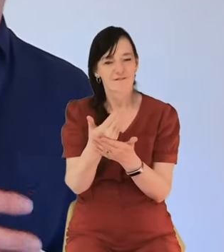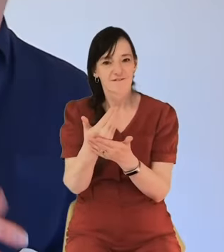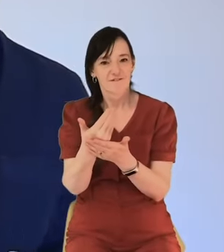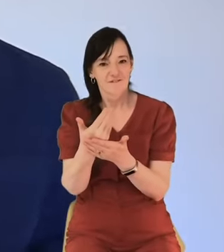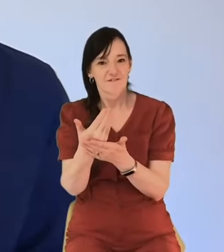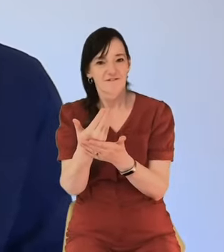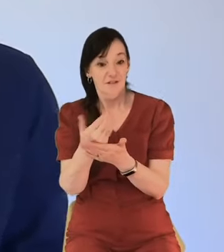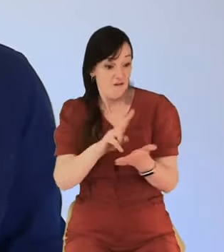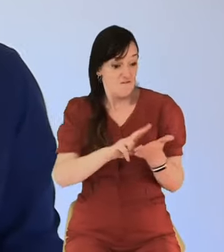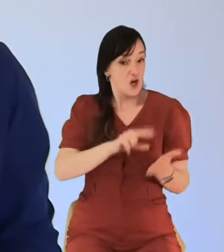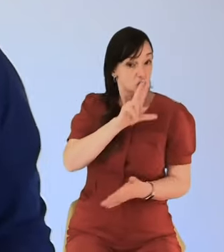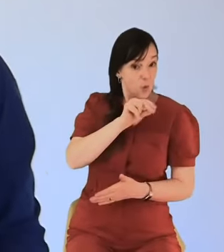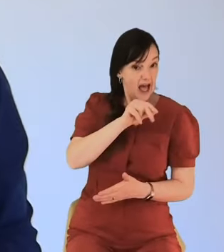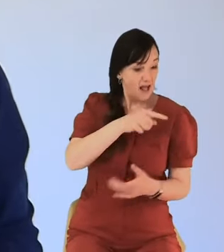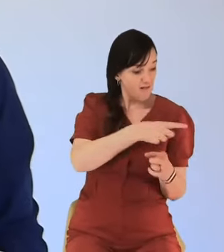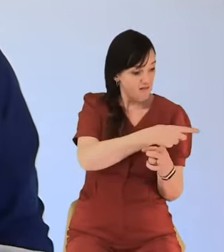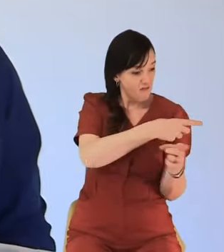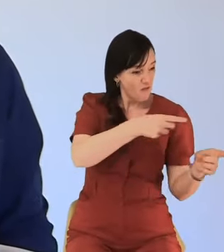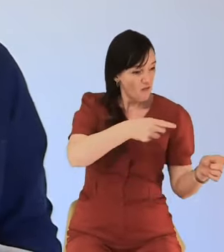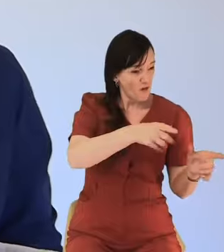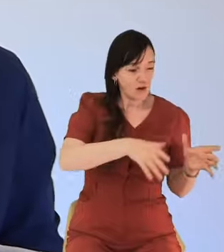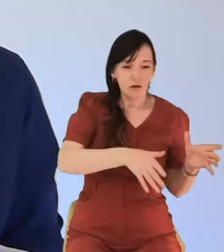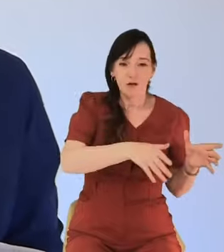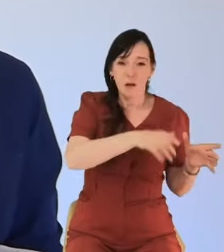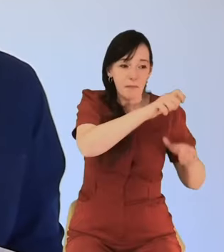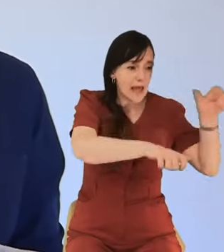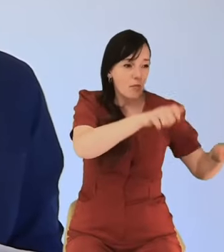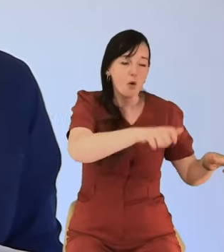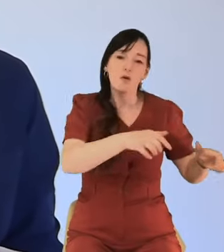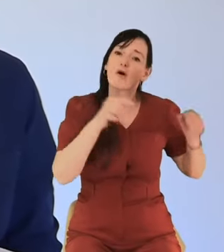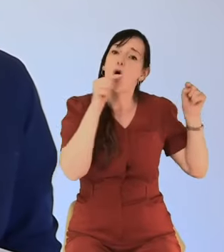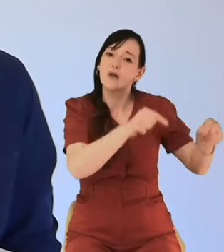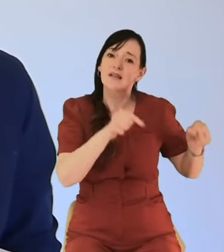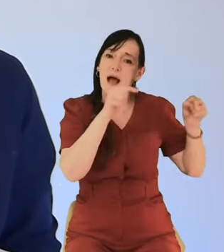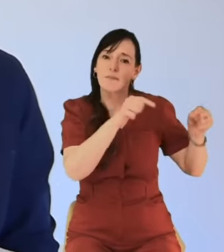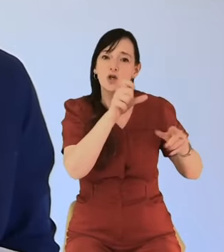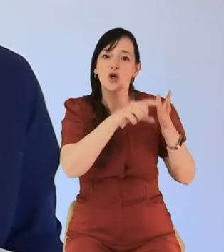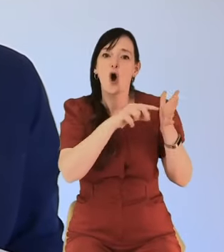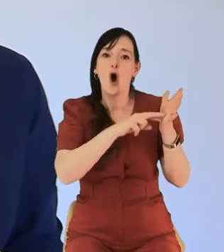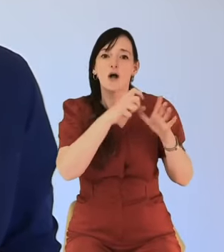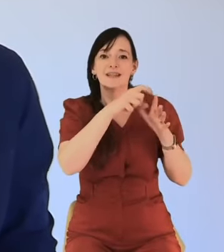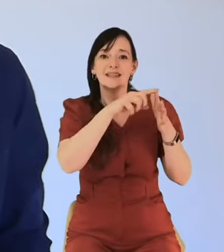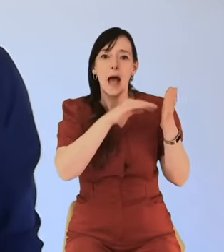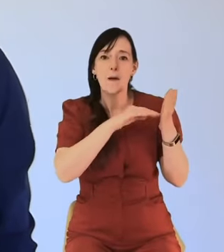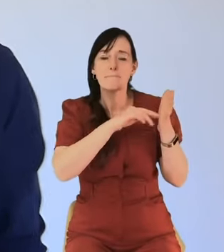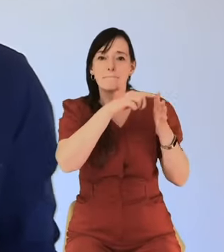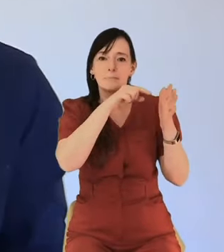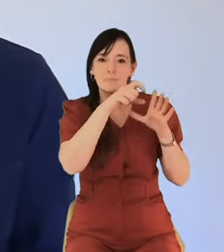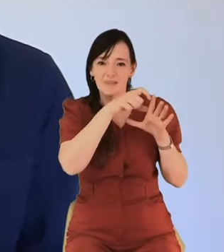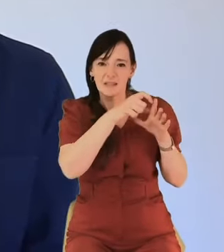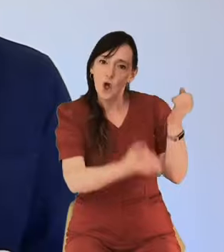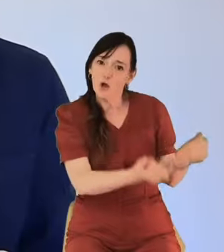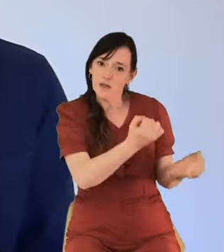a world of people who will be condemned because they don't believe the truth. And that's what we fear. What if that's